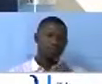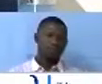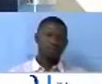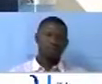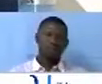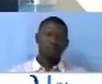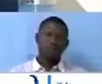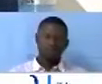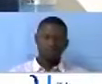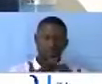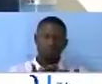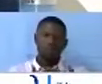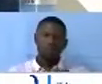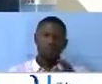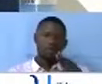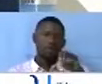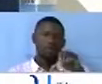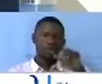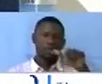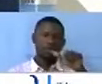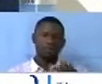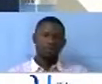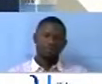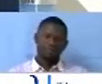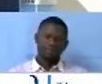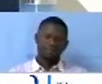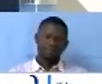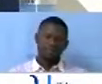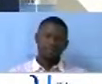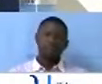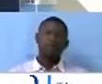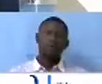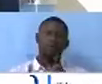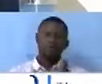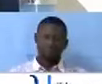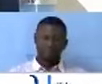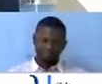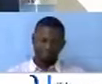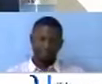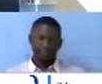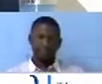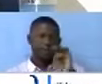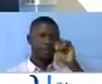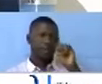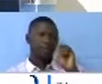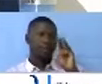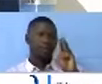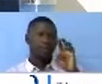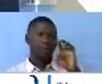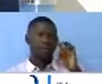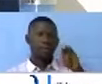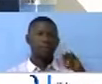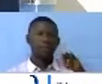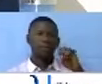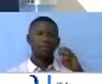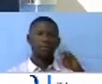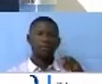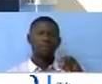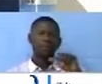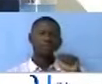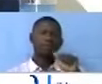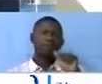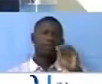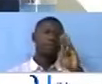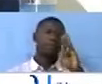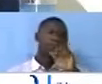Ibrahim Baro. Was he a soldier? Ibrahim Baro. Ndax mom soldar la? No. One? Wasn't.